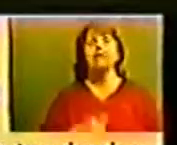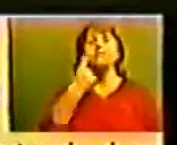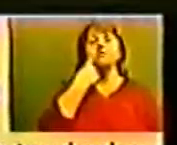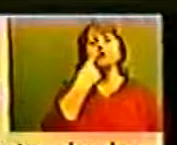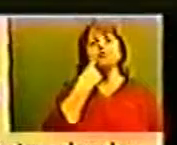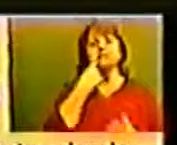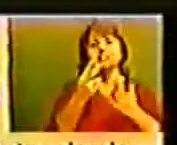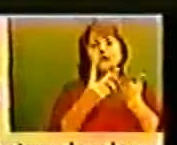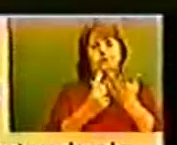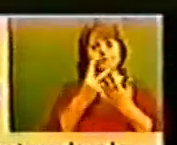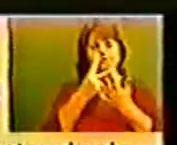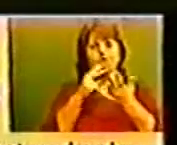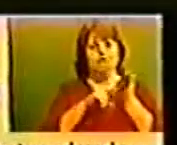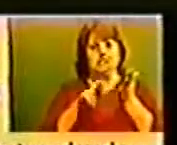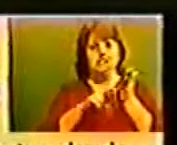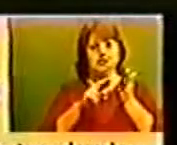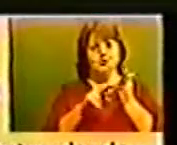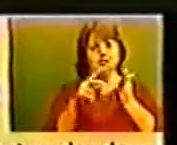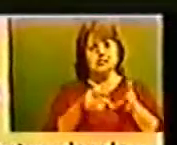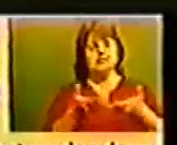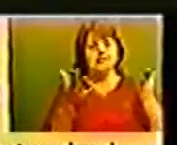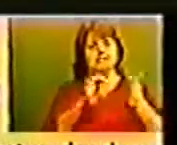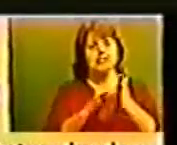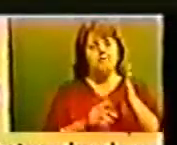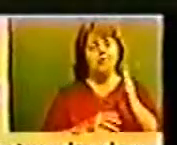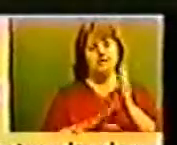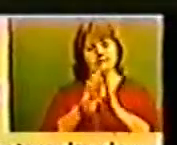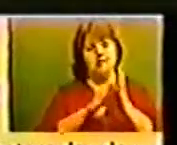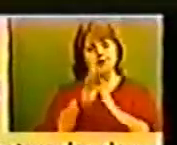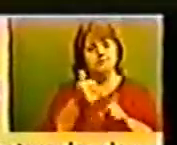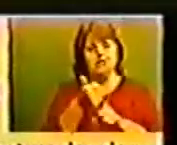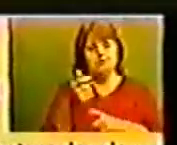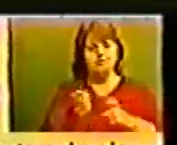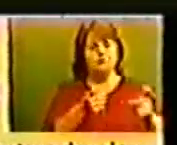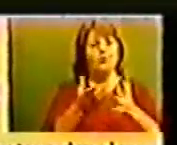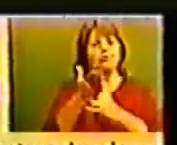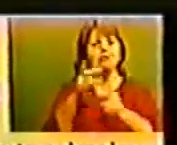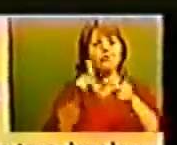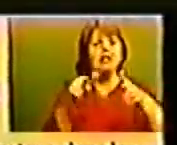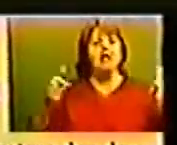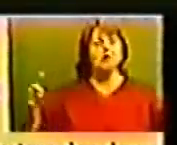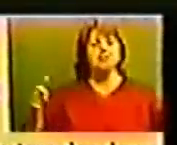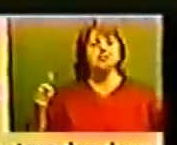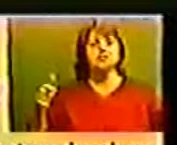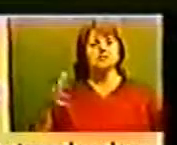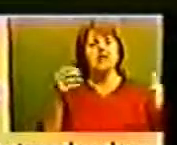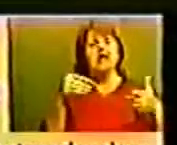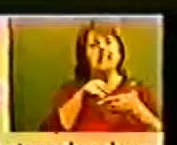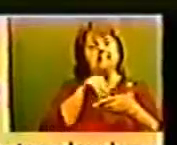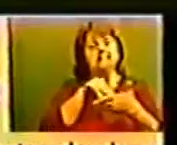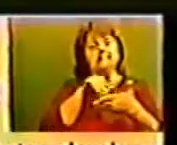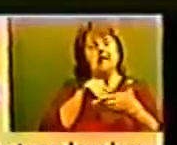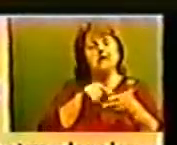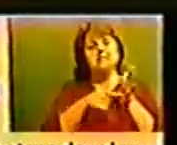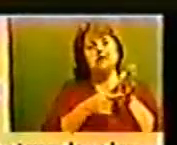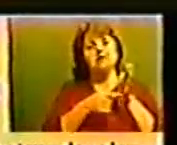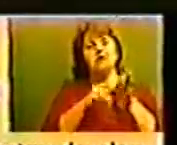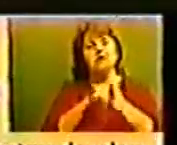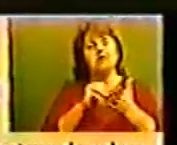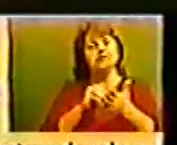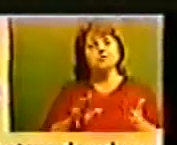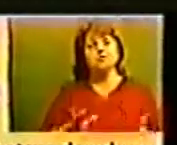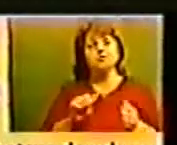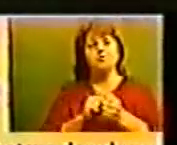Recent research suggests that we develop self-control through language. And there have been studies that found that students